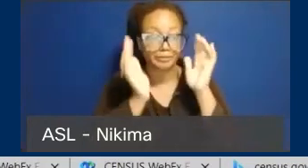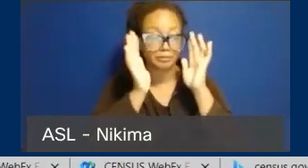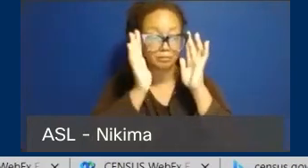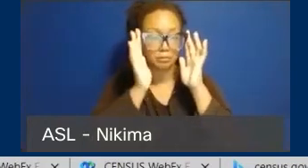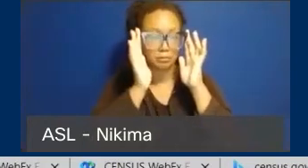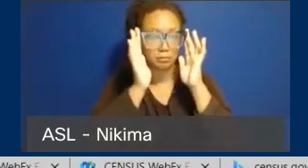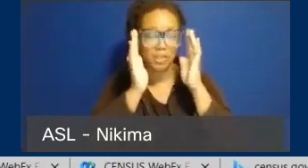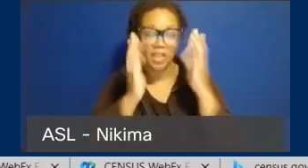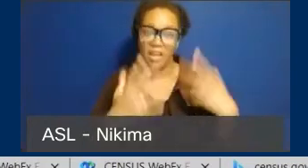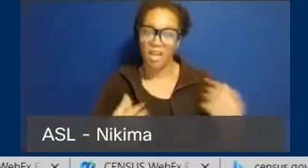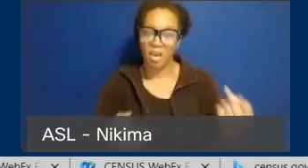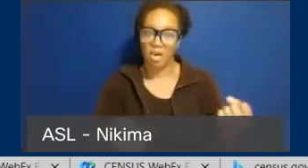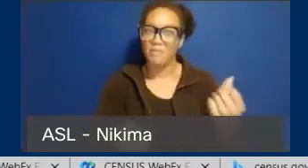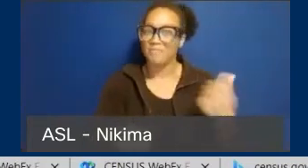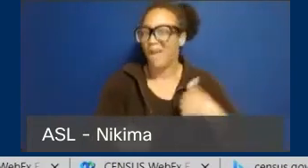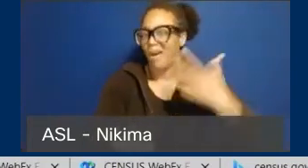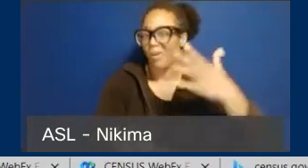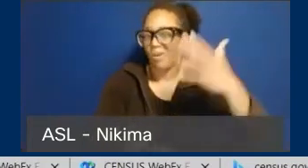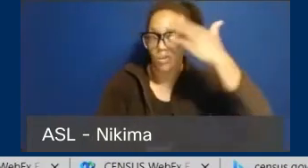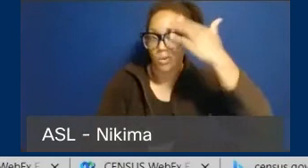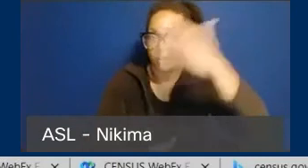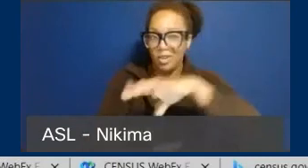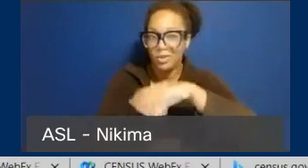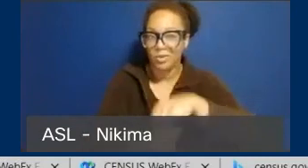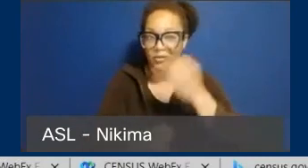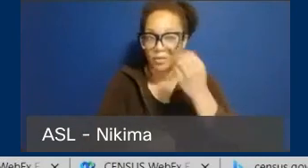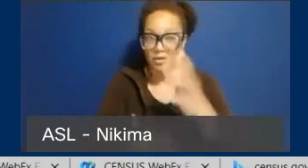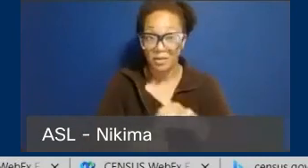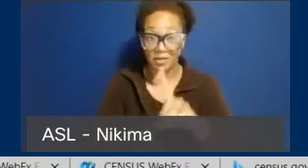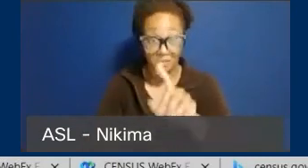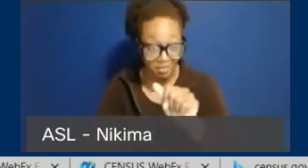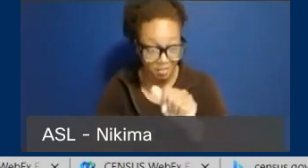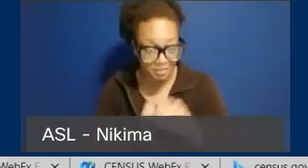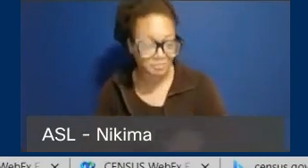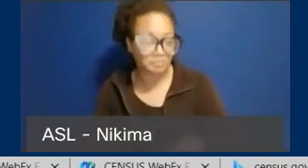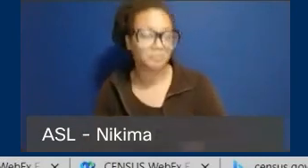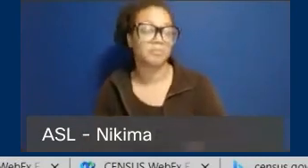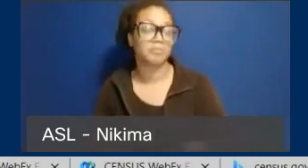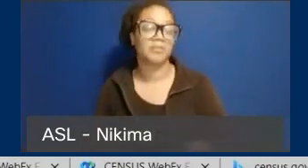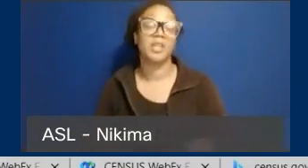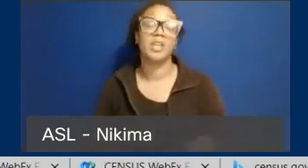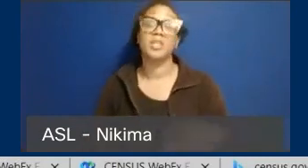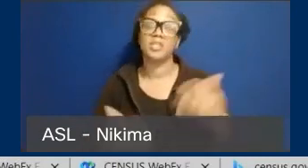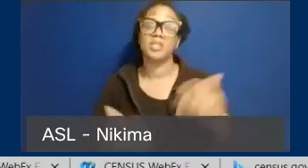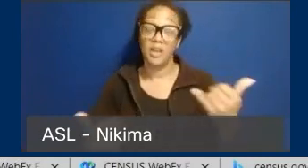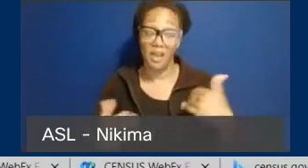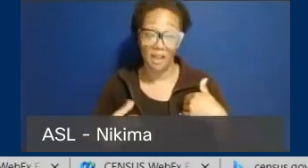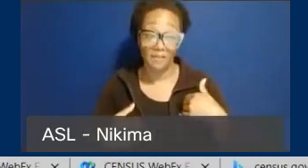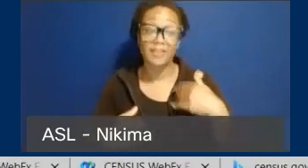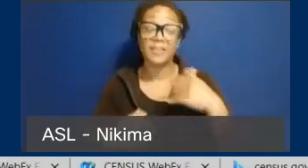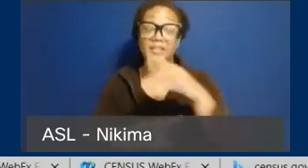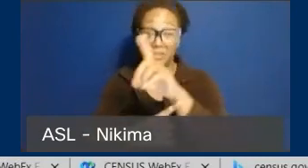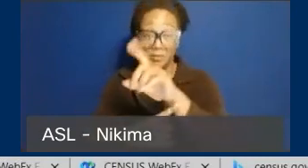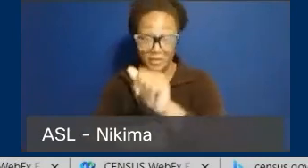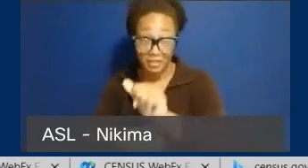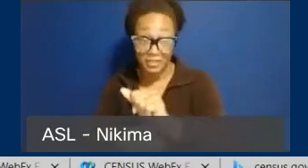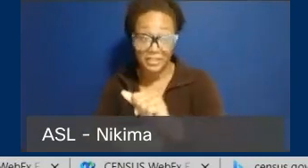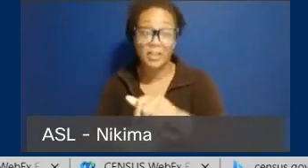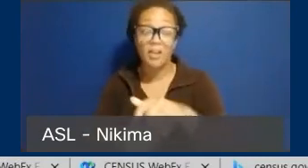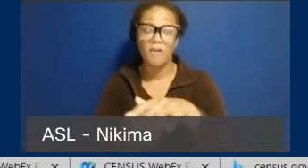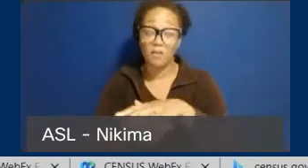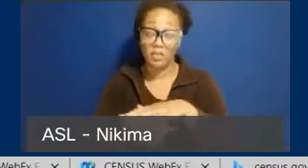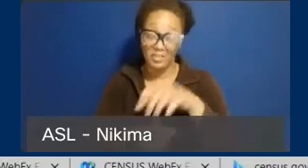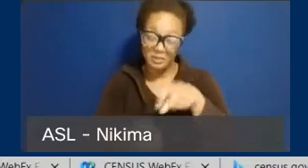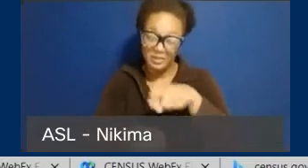includes disability information. So now I have disability, and for the census tract, I click on search.